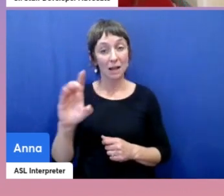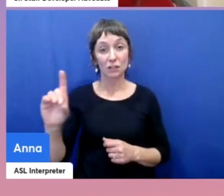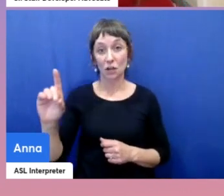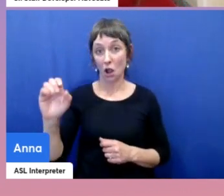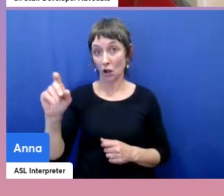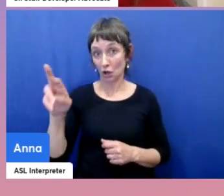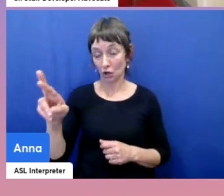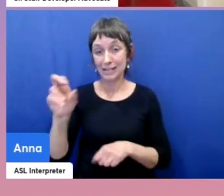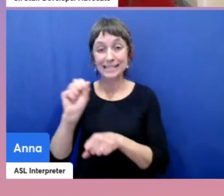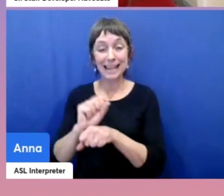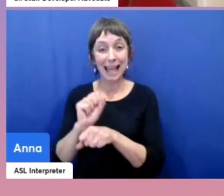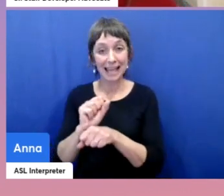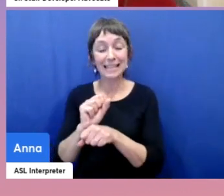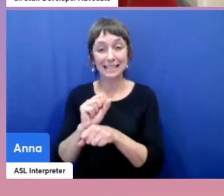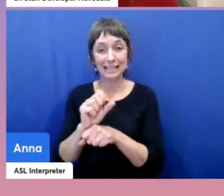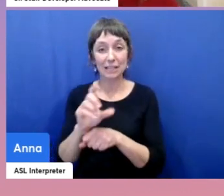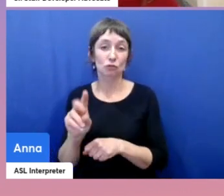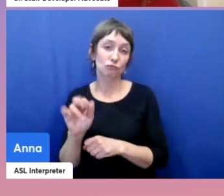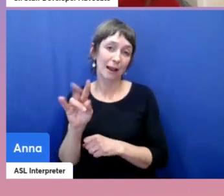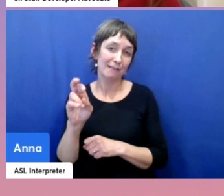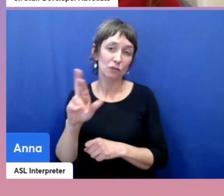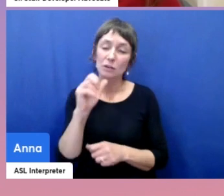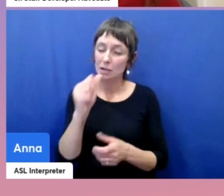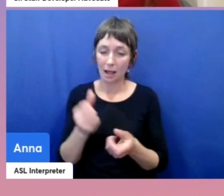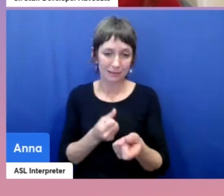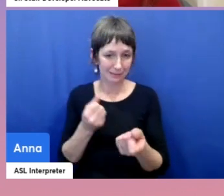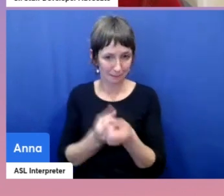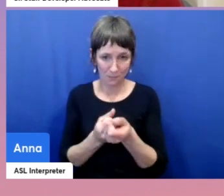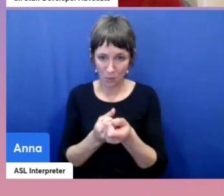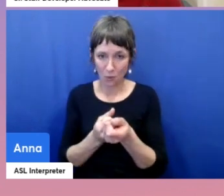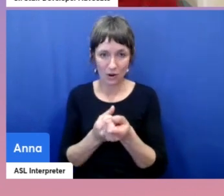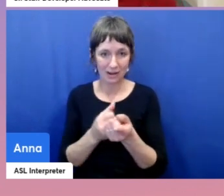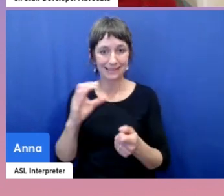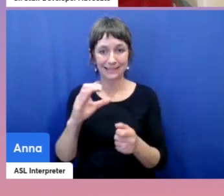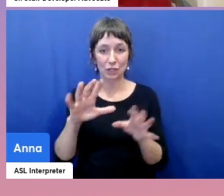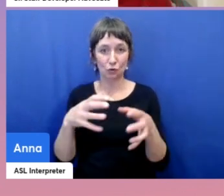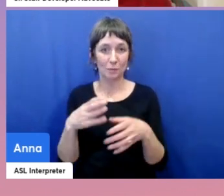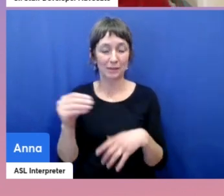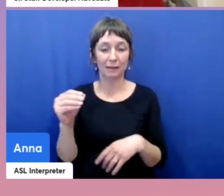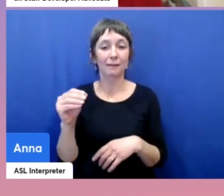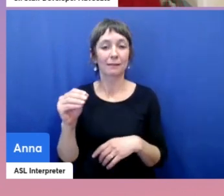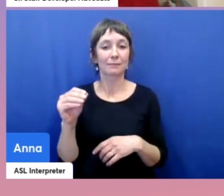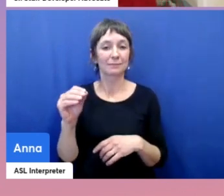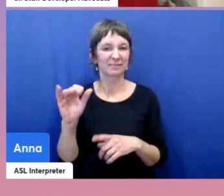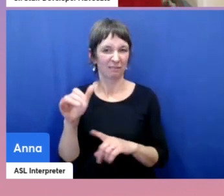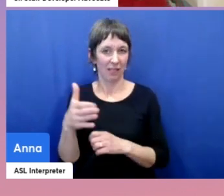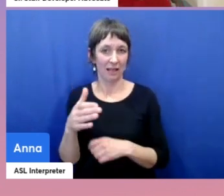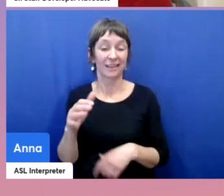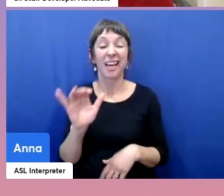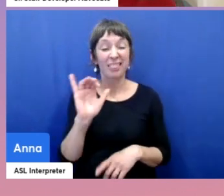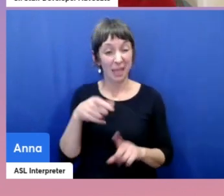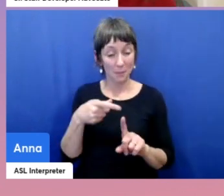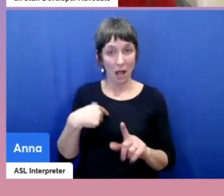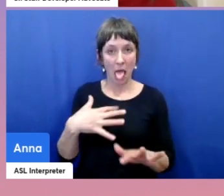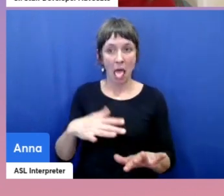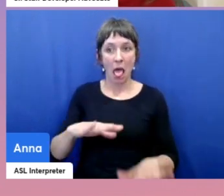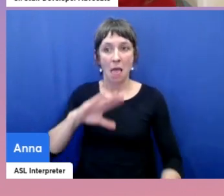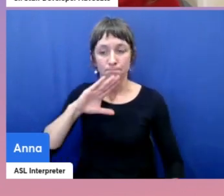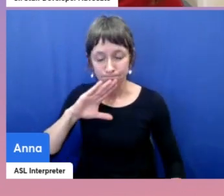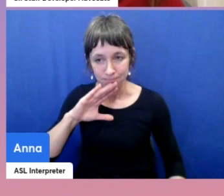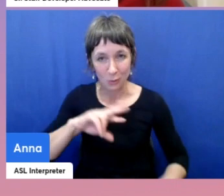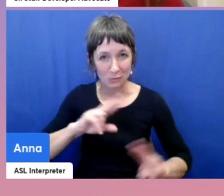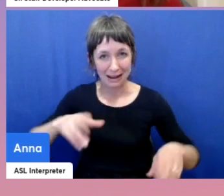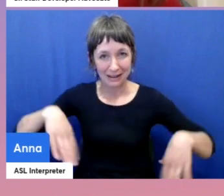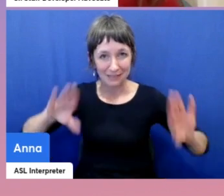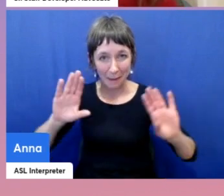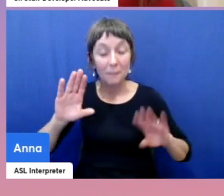driver does not support a cgroups ns flag. Now, at this point, I was ready to give up, but fortunately, Luiz came